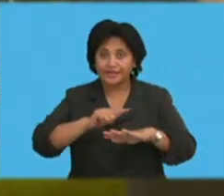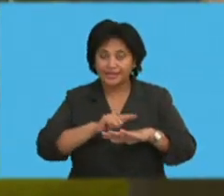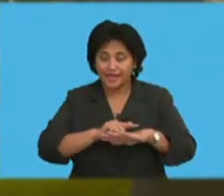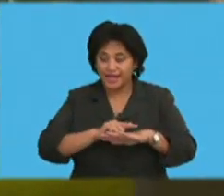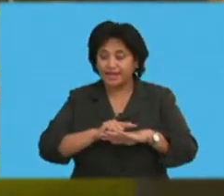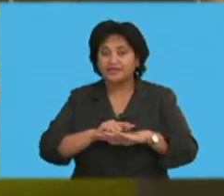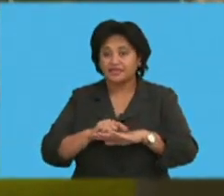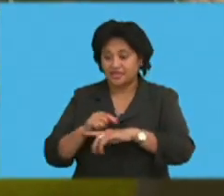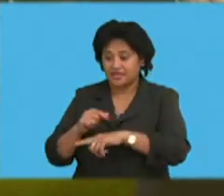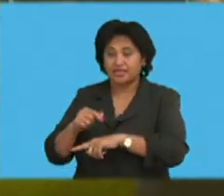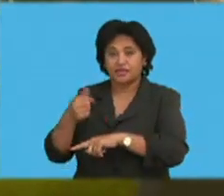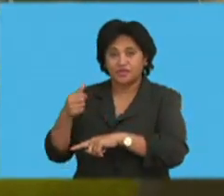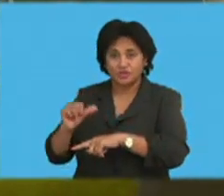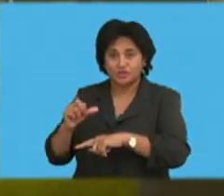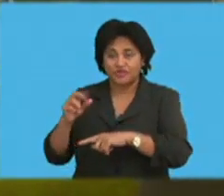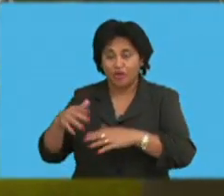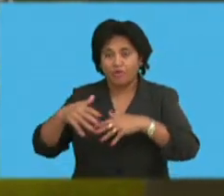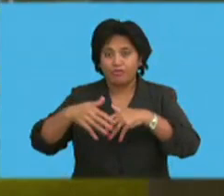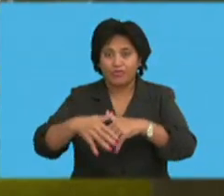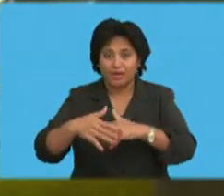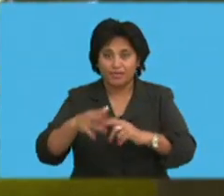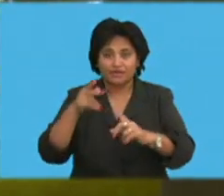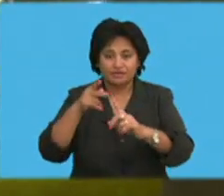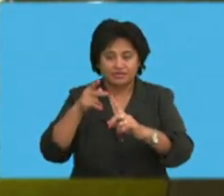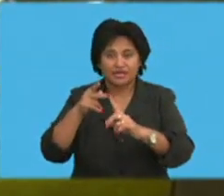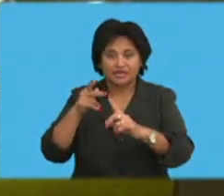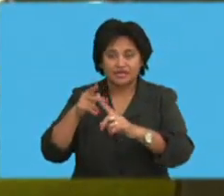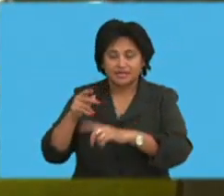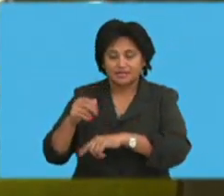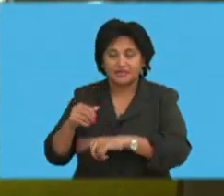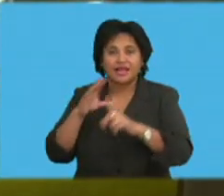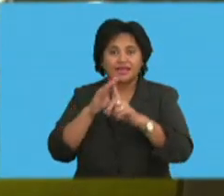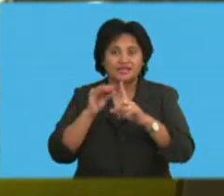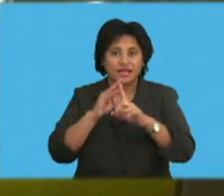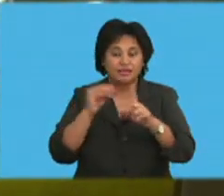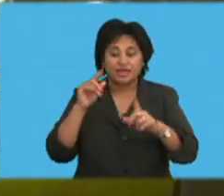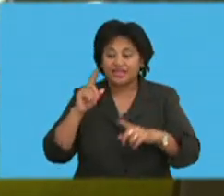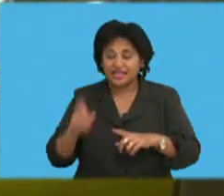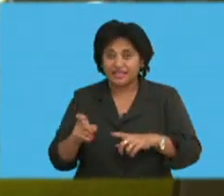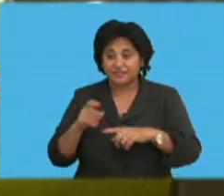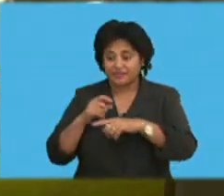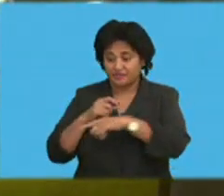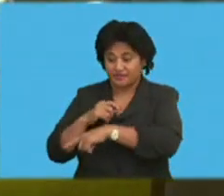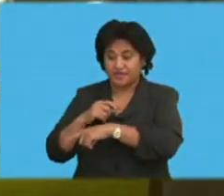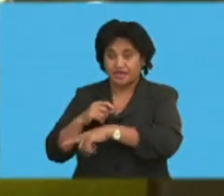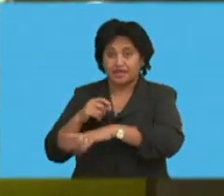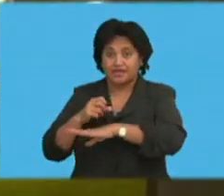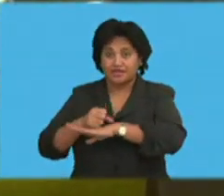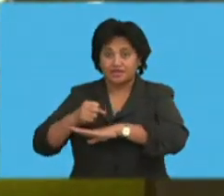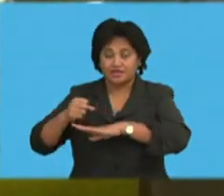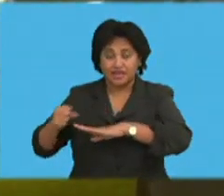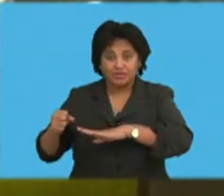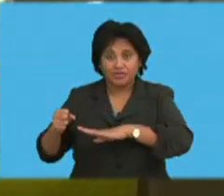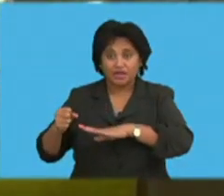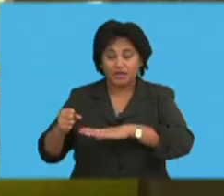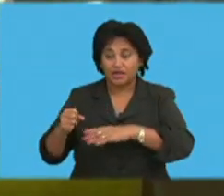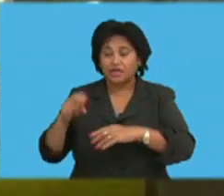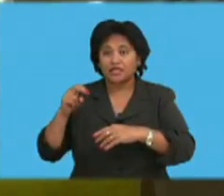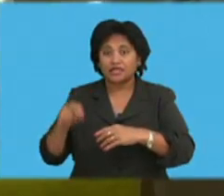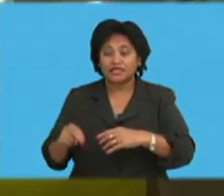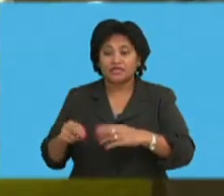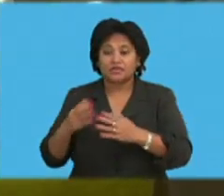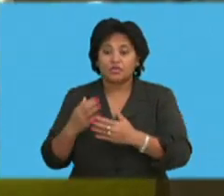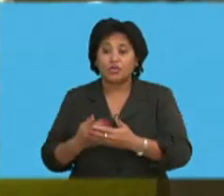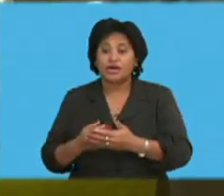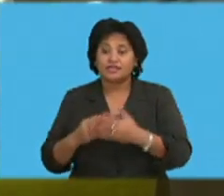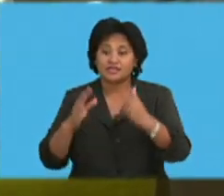purpose, so as we've given examples in this Parliament before, for example, if the state acquires a hill to put up a water